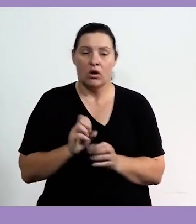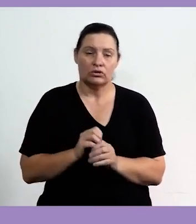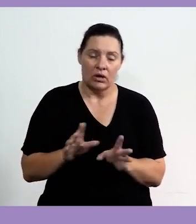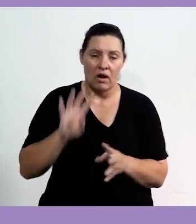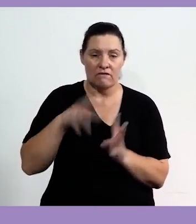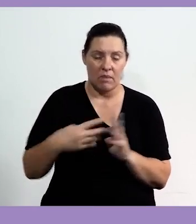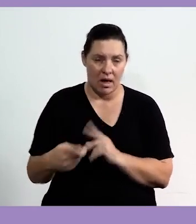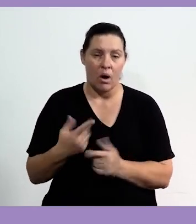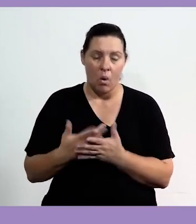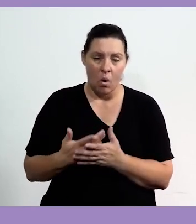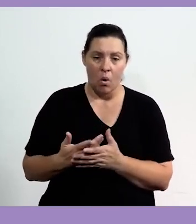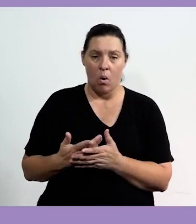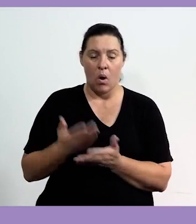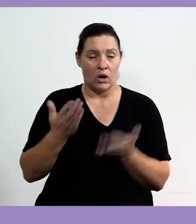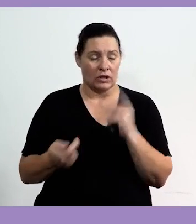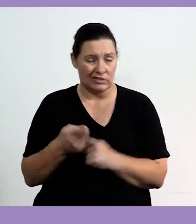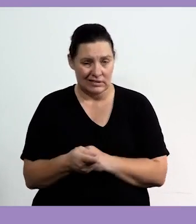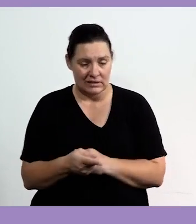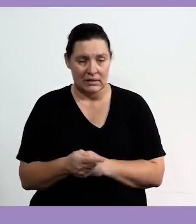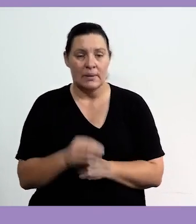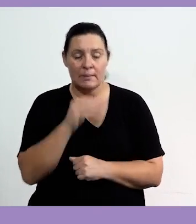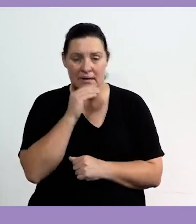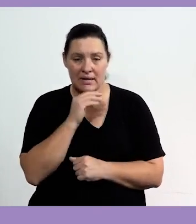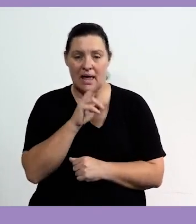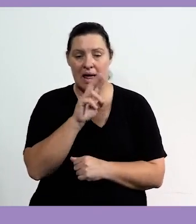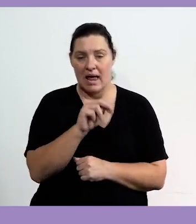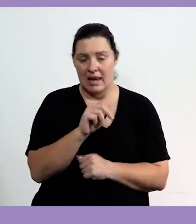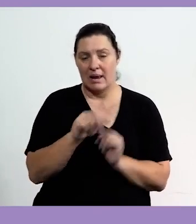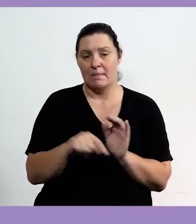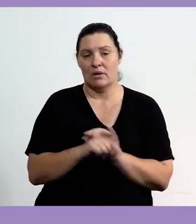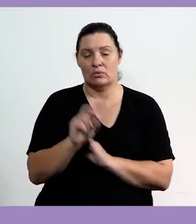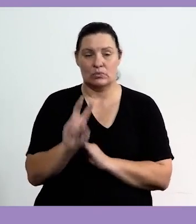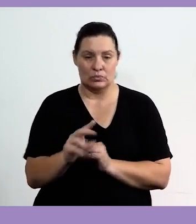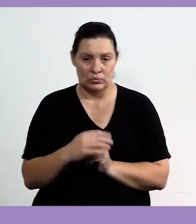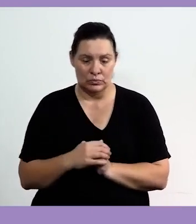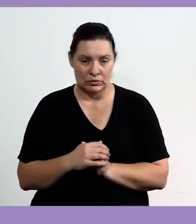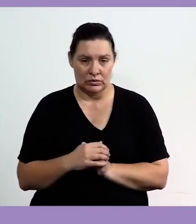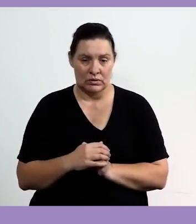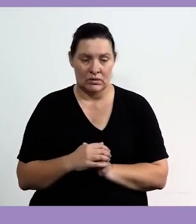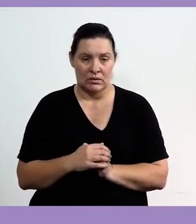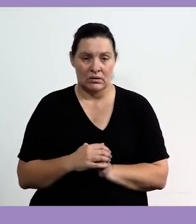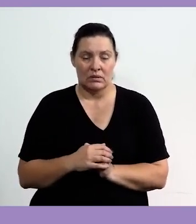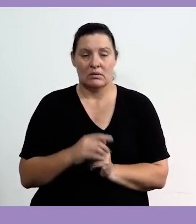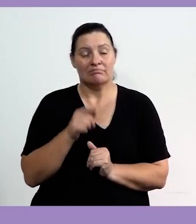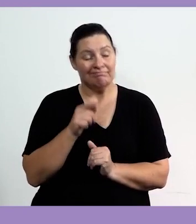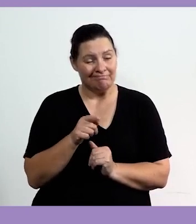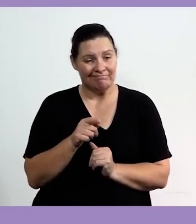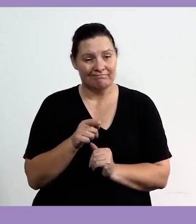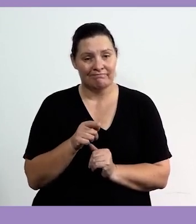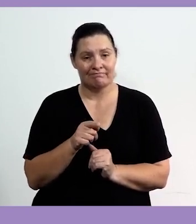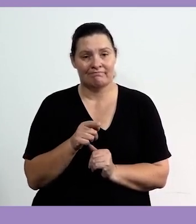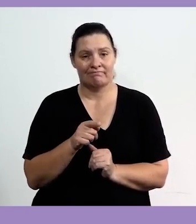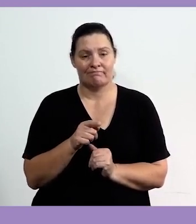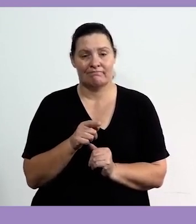our general formula or our algebraic equation is a minus 2. And that means that is